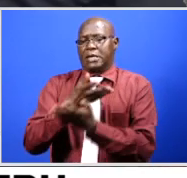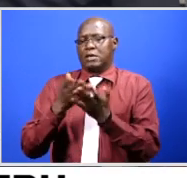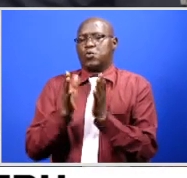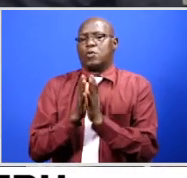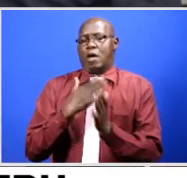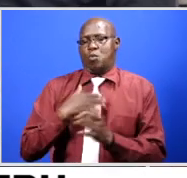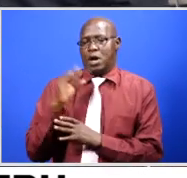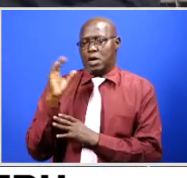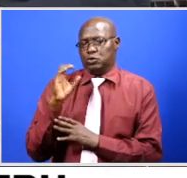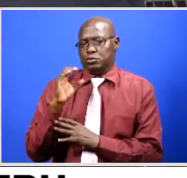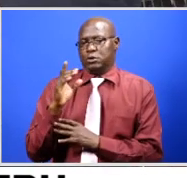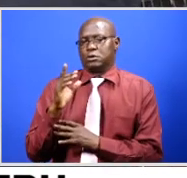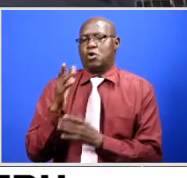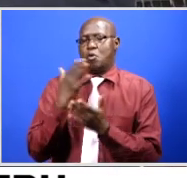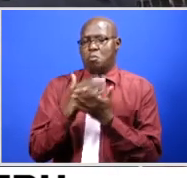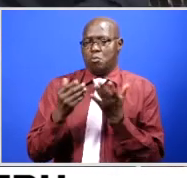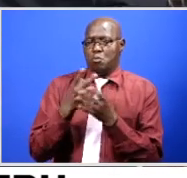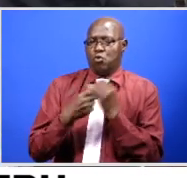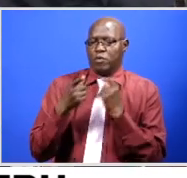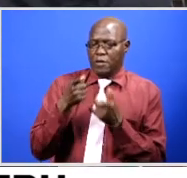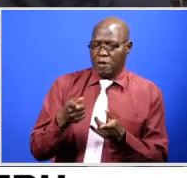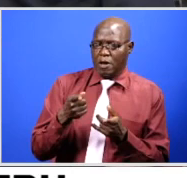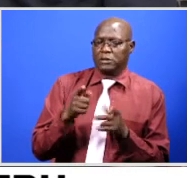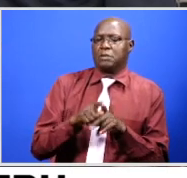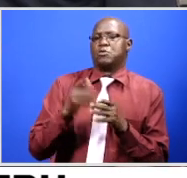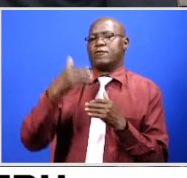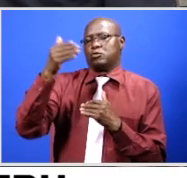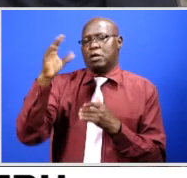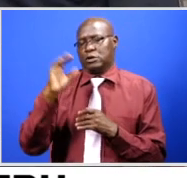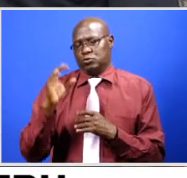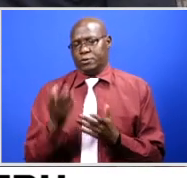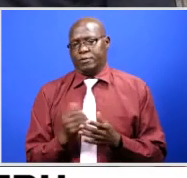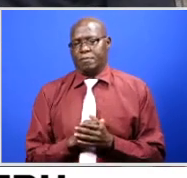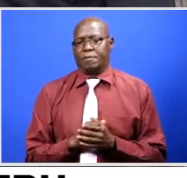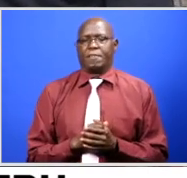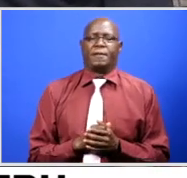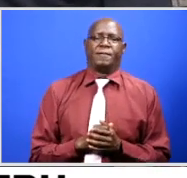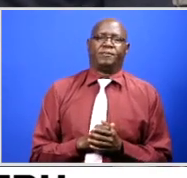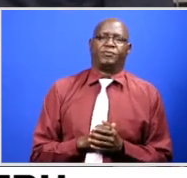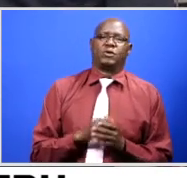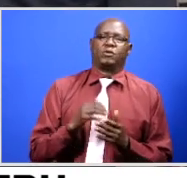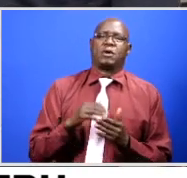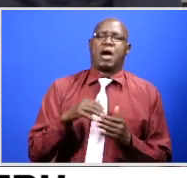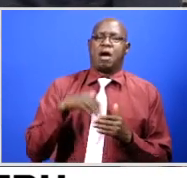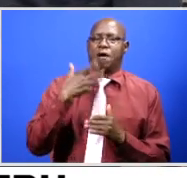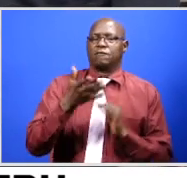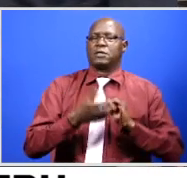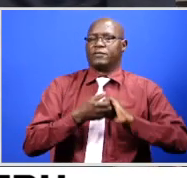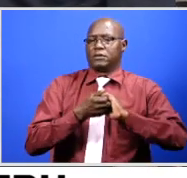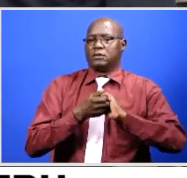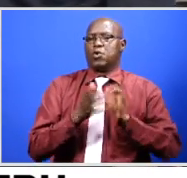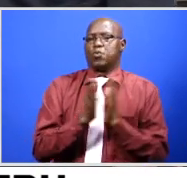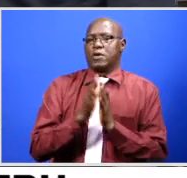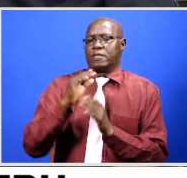customers, both existing and the potential customers. We believe that the partnership that we have with the